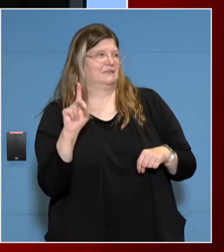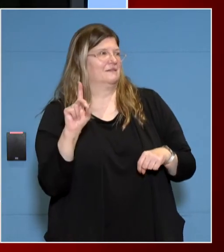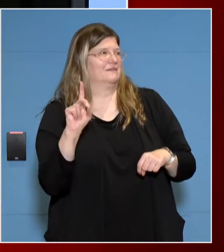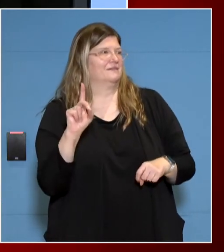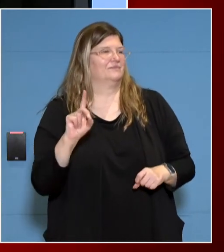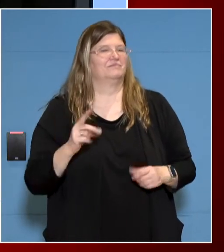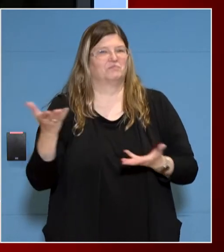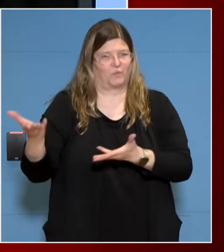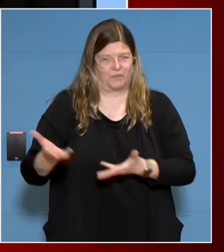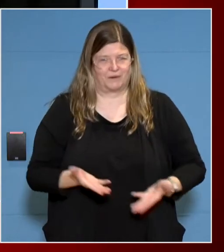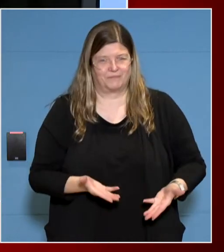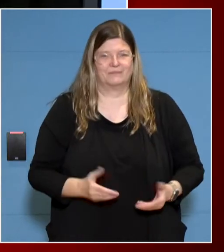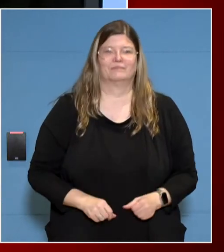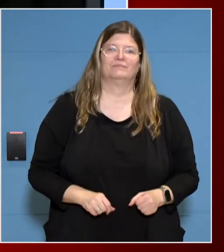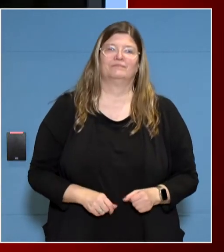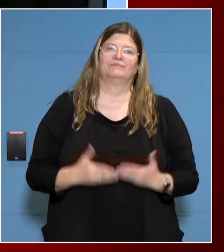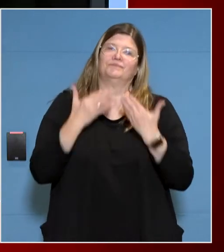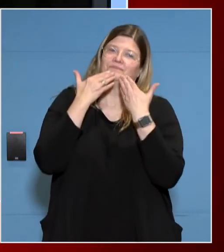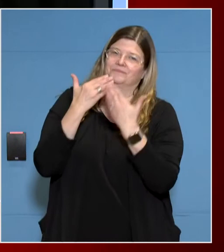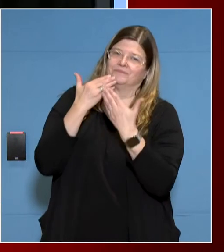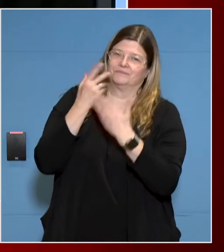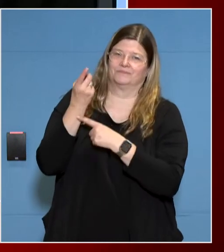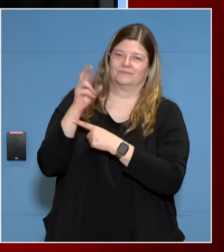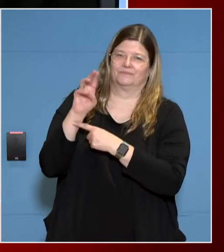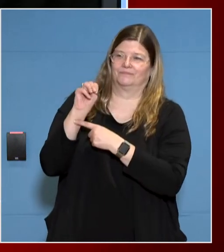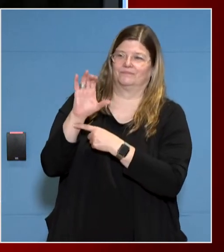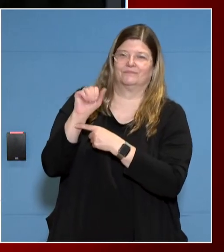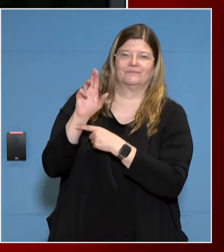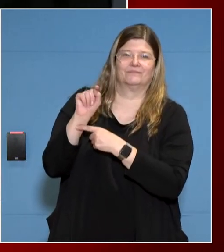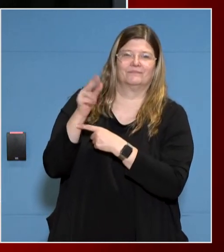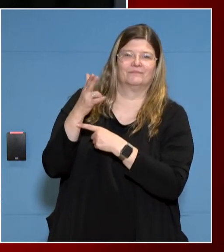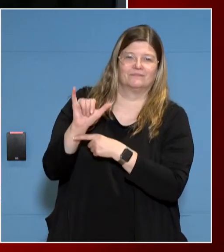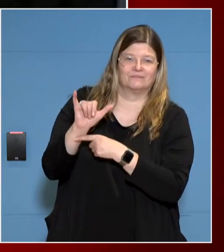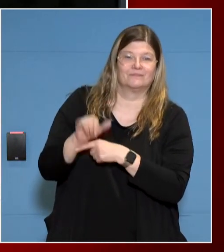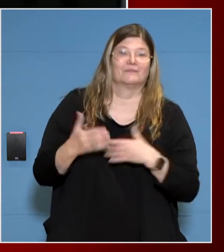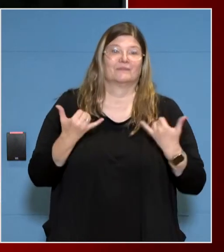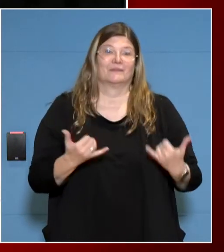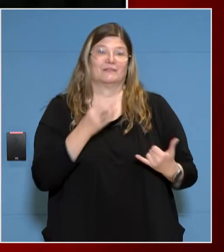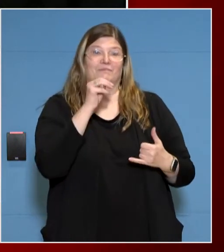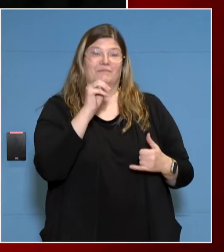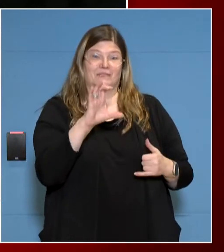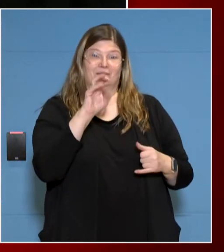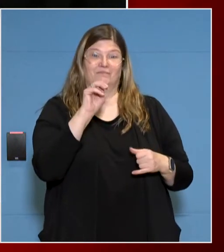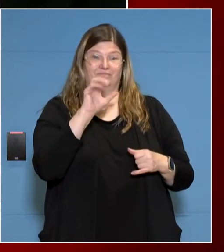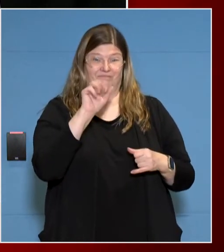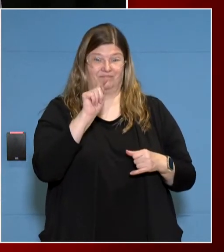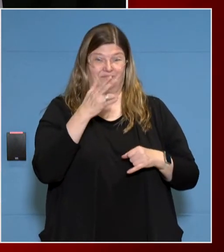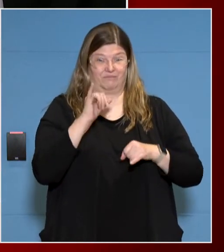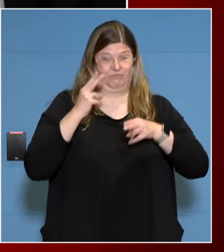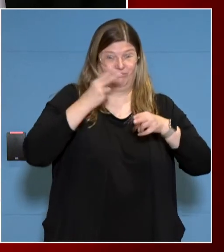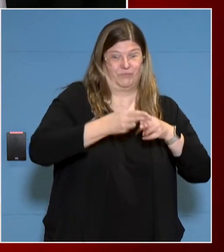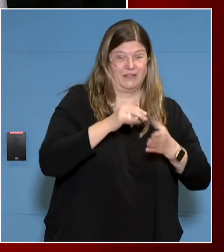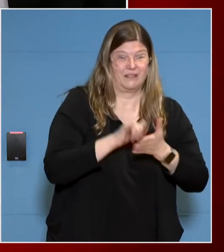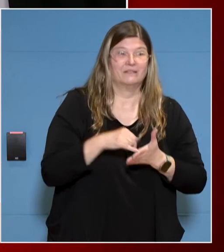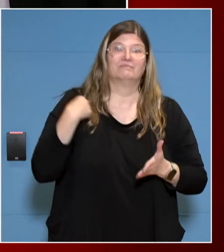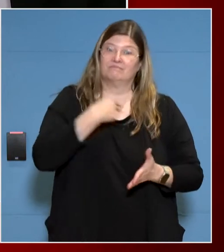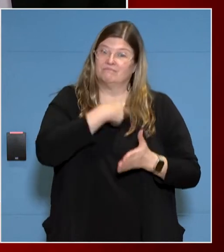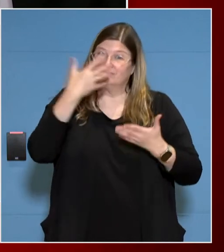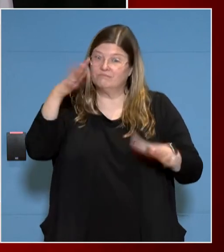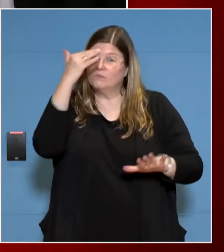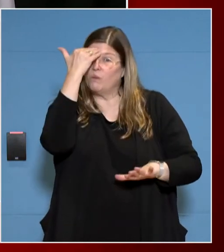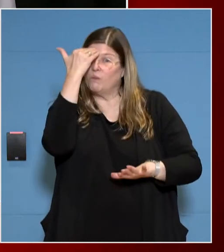Thanks so much, Dr. McCarthy. So as Dr. McCarthy mentioned, we knew when the pandemic began a year ago across the health